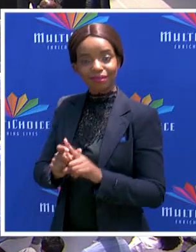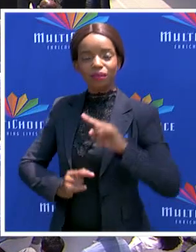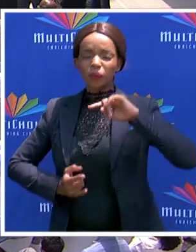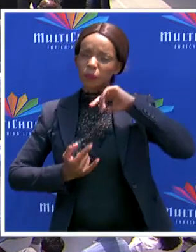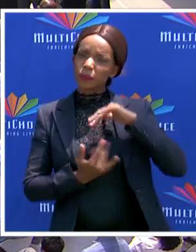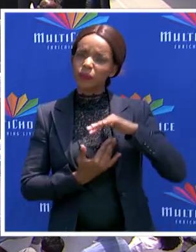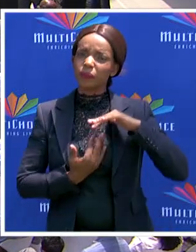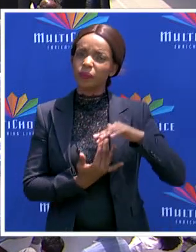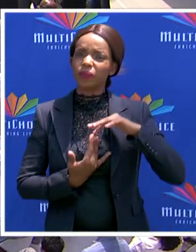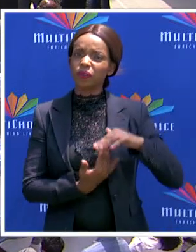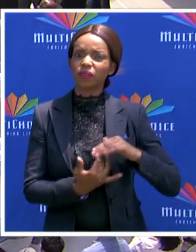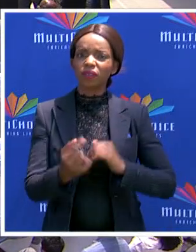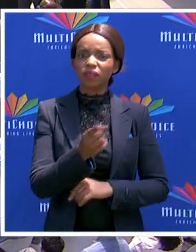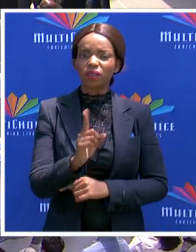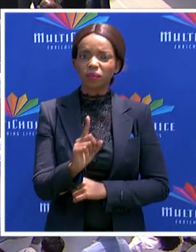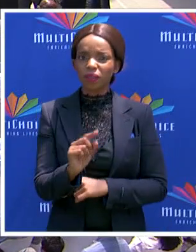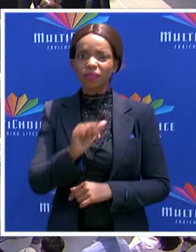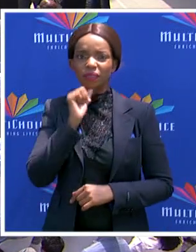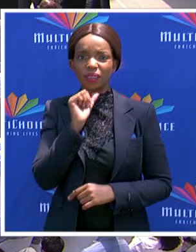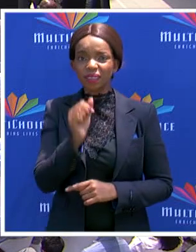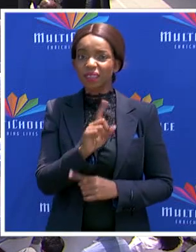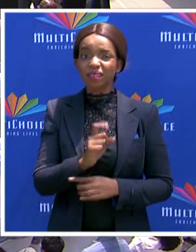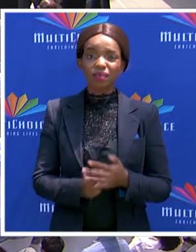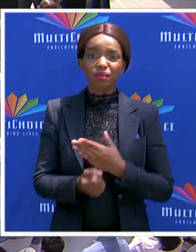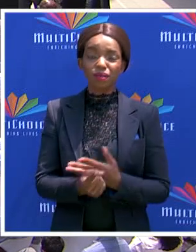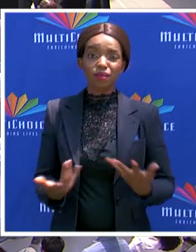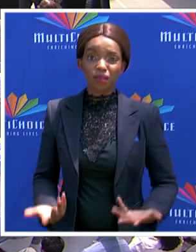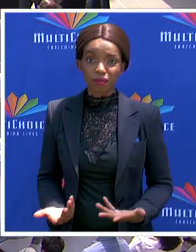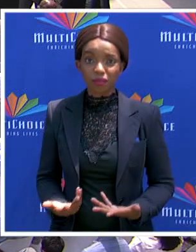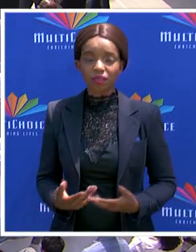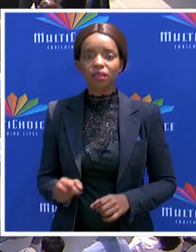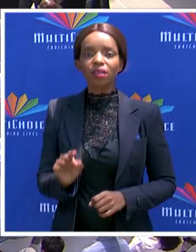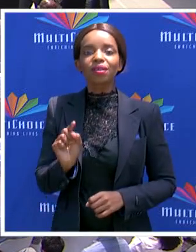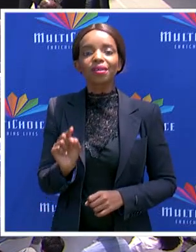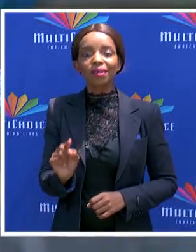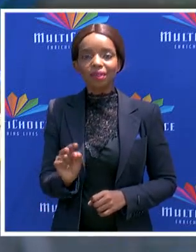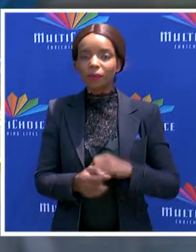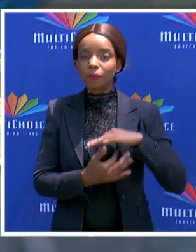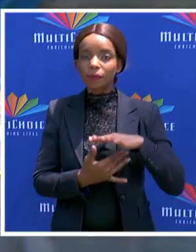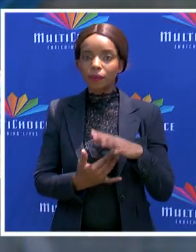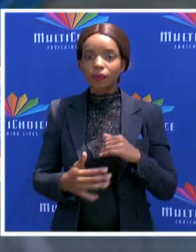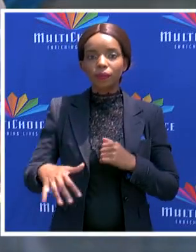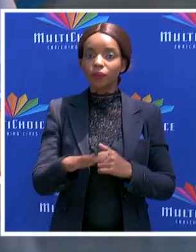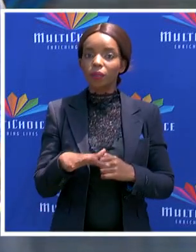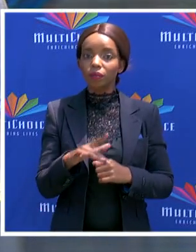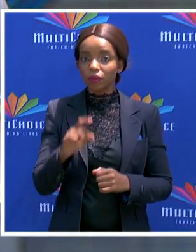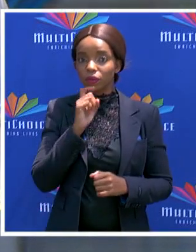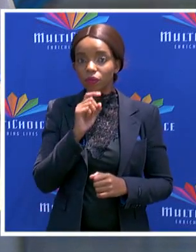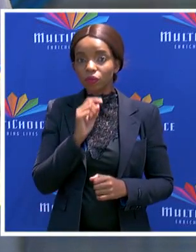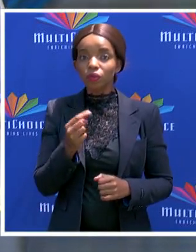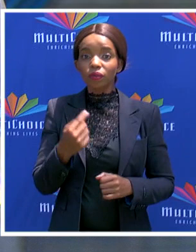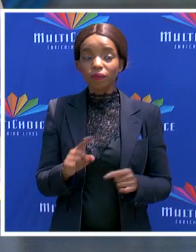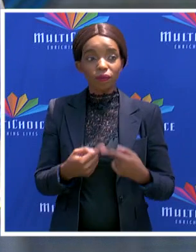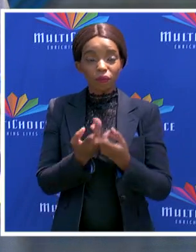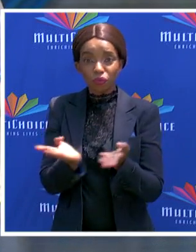what Ulwazi is? It's the Harvard room. It's the place we all get into to huddle,